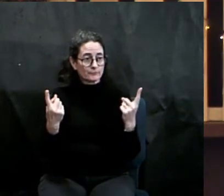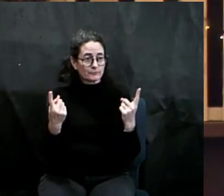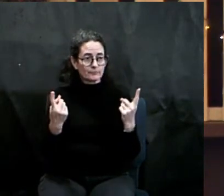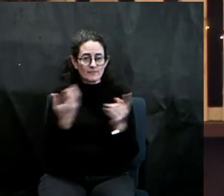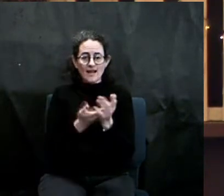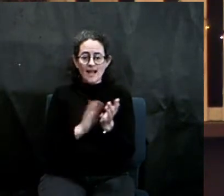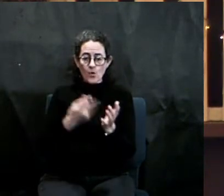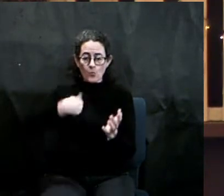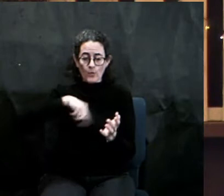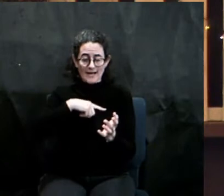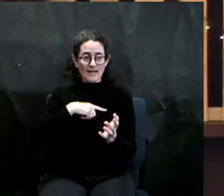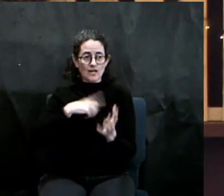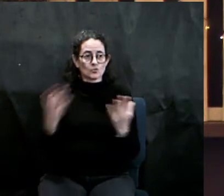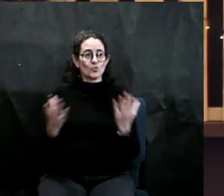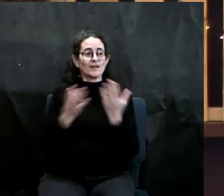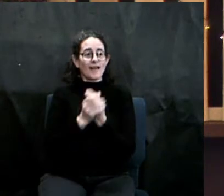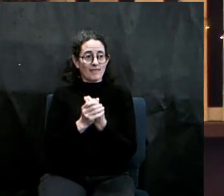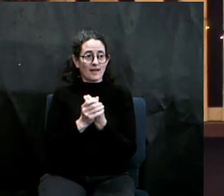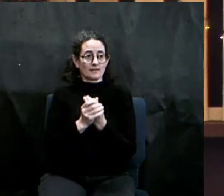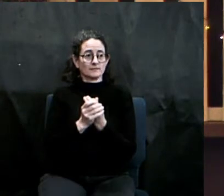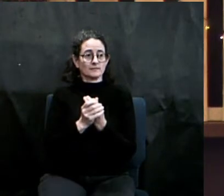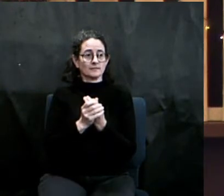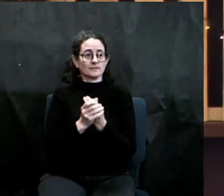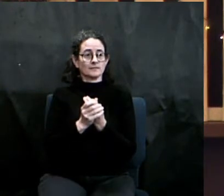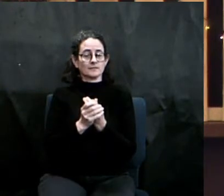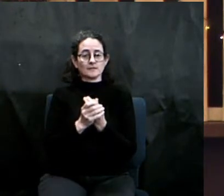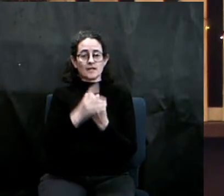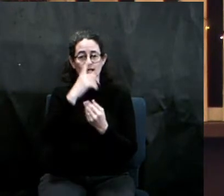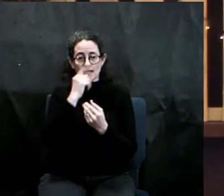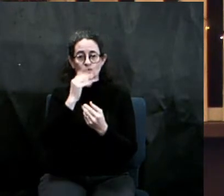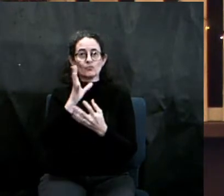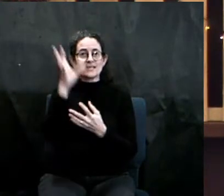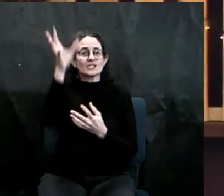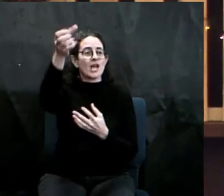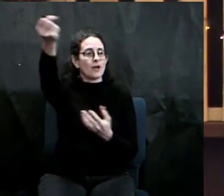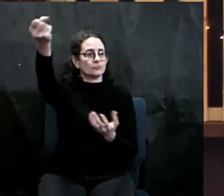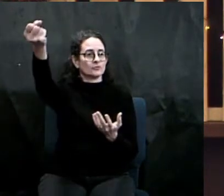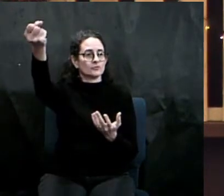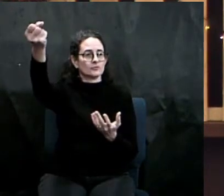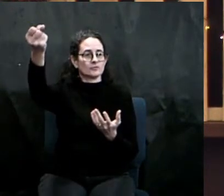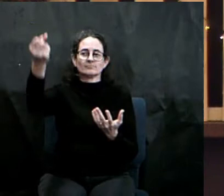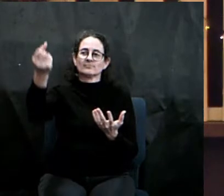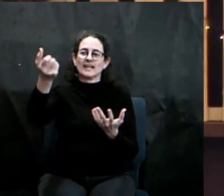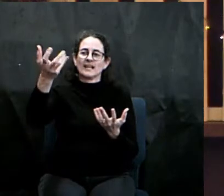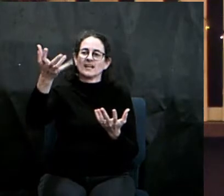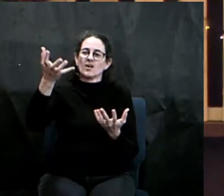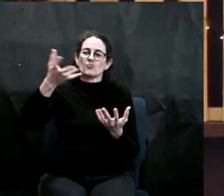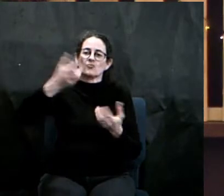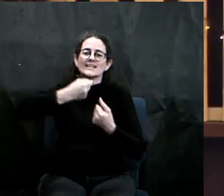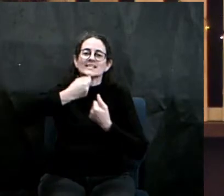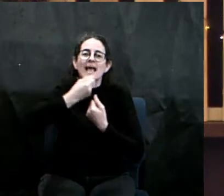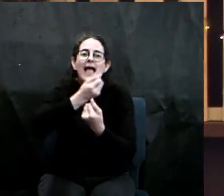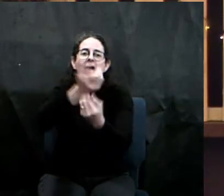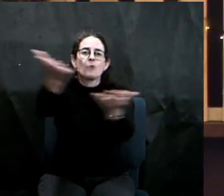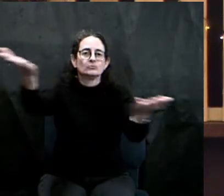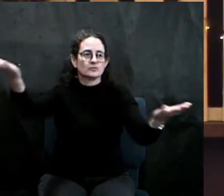about how we, together, might reach out with the unstoppable gospel of